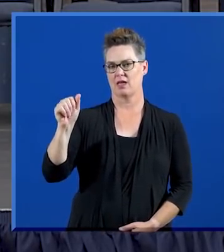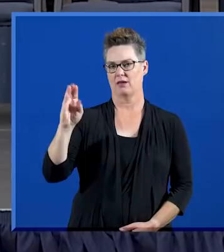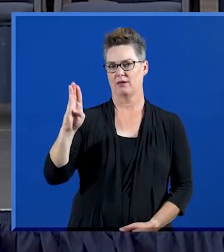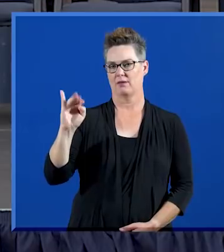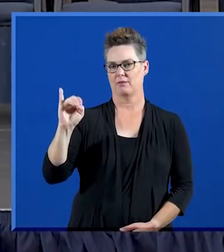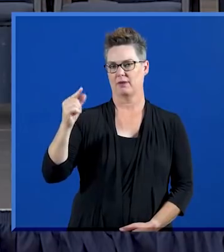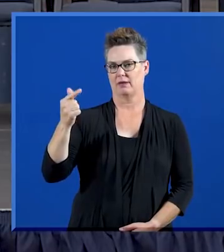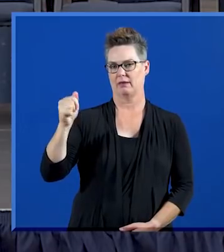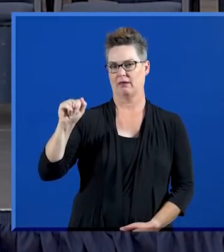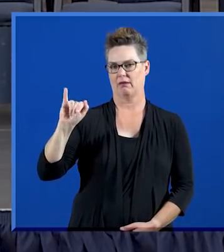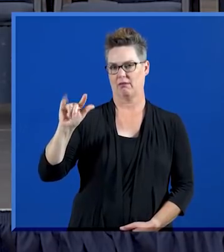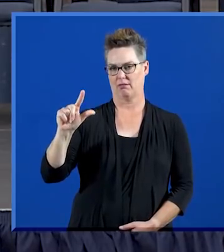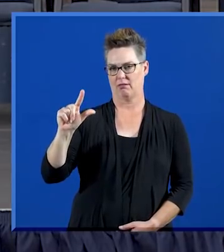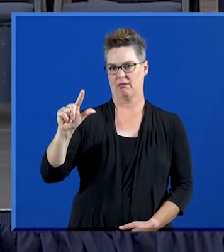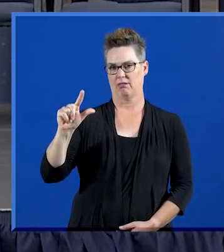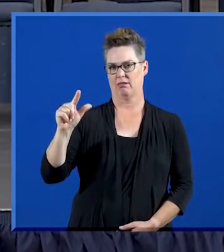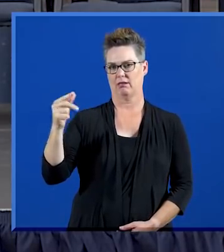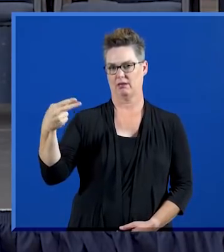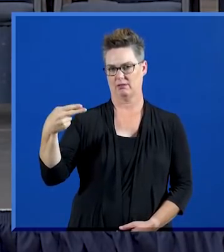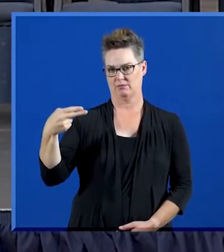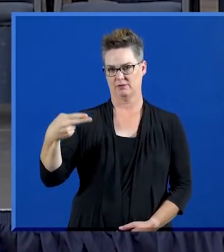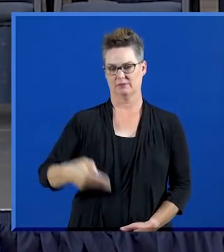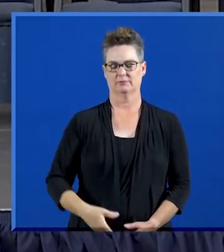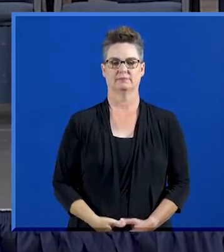Abigail Hamilton.